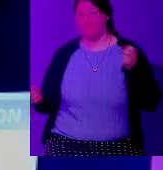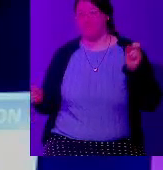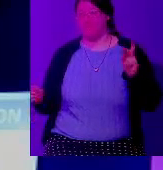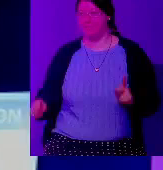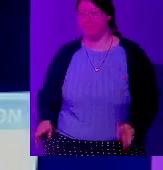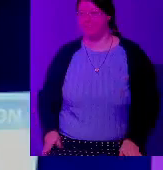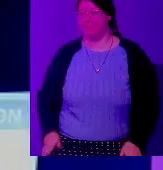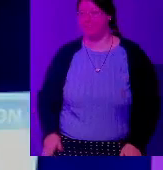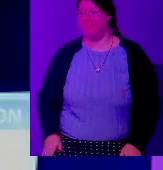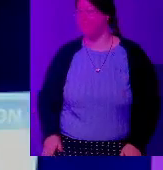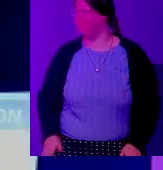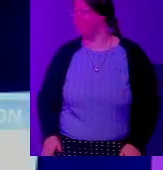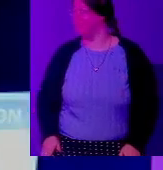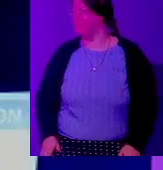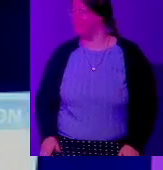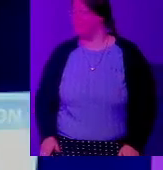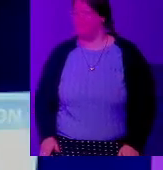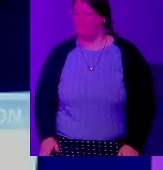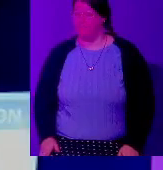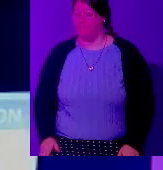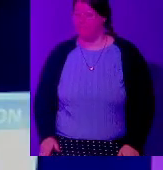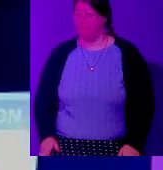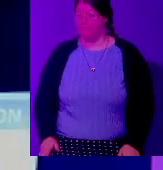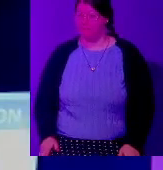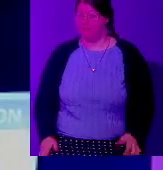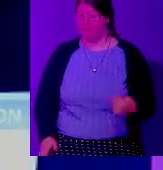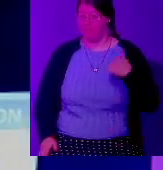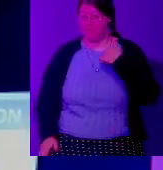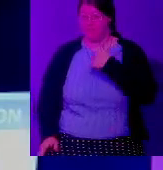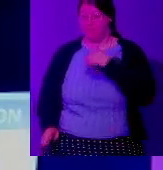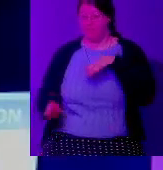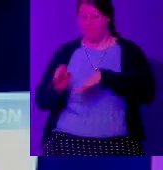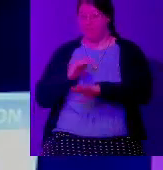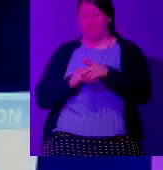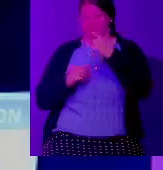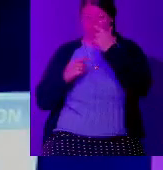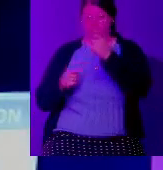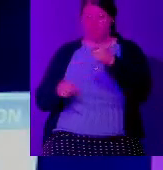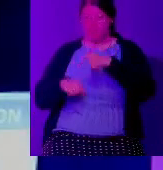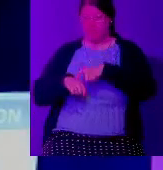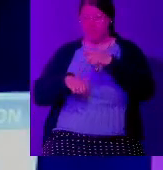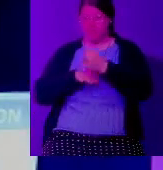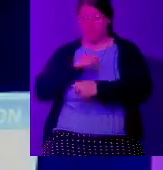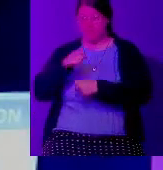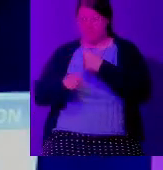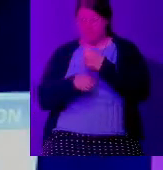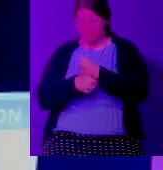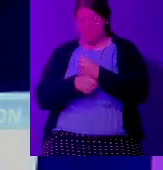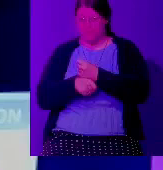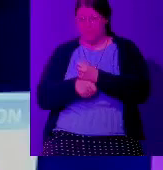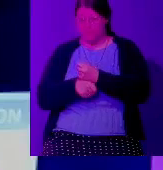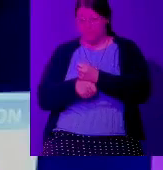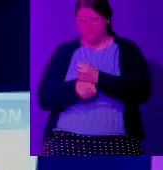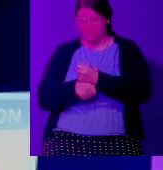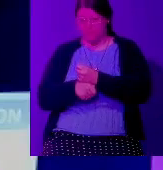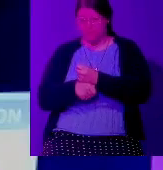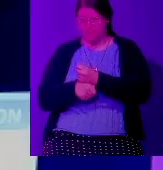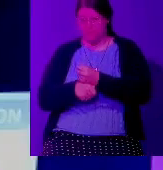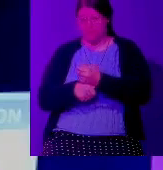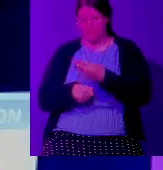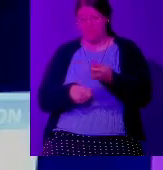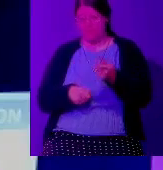We're entering into an interesting time of year right now for several reasons. First of